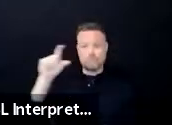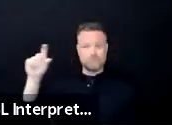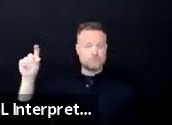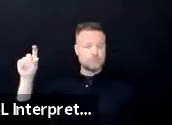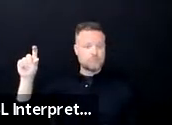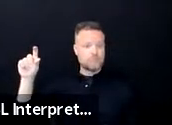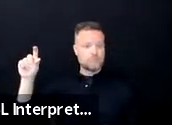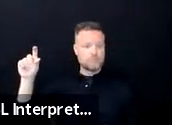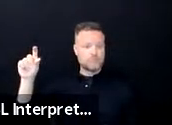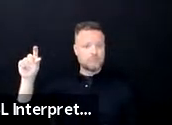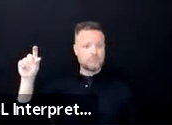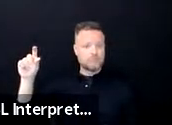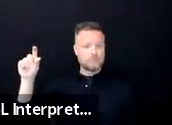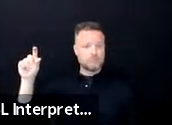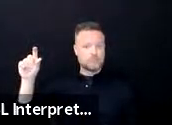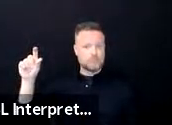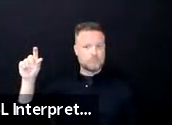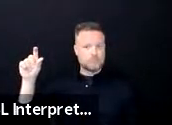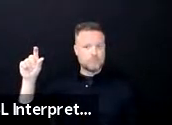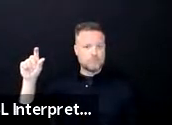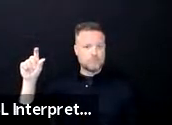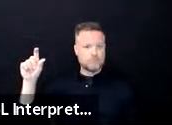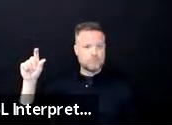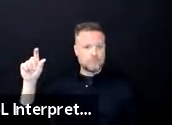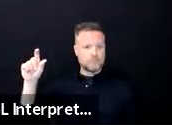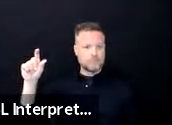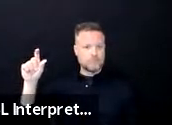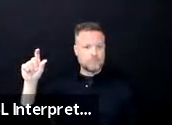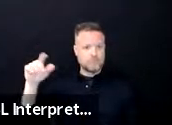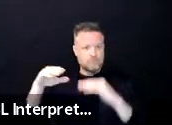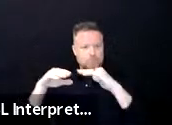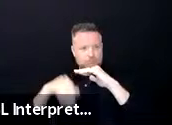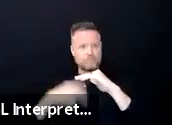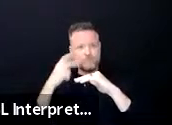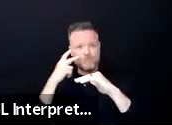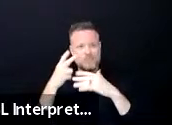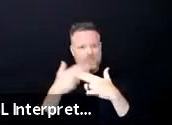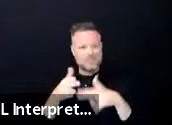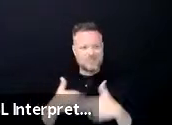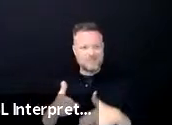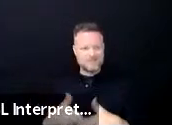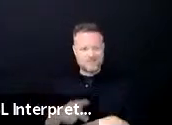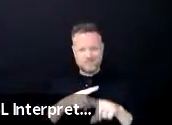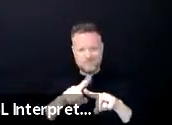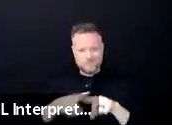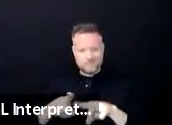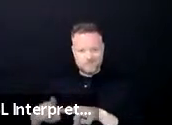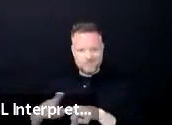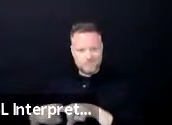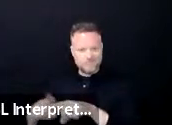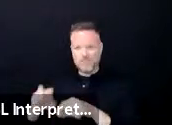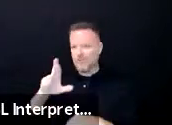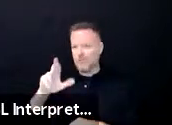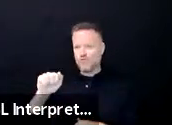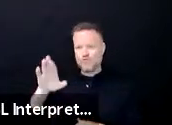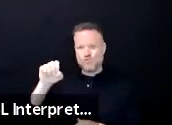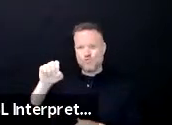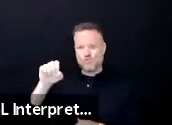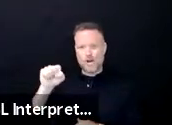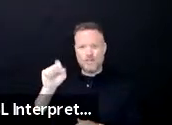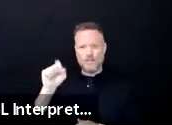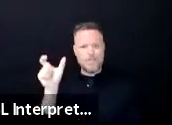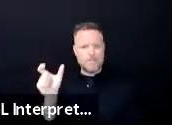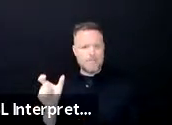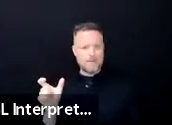can see the different races broken down. And I think the